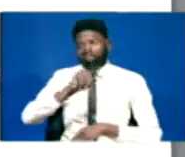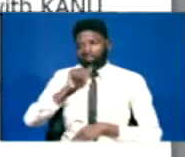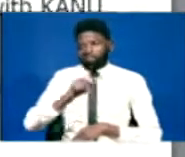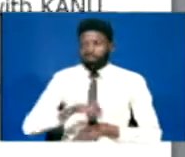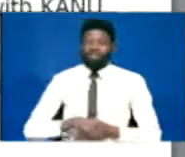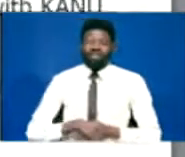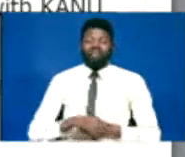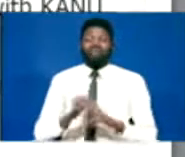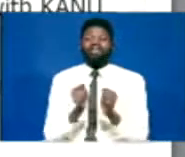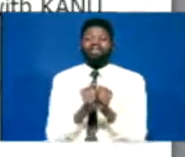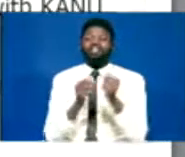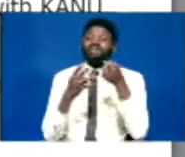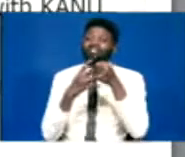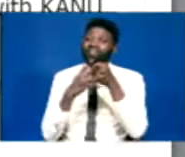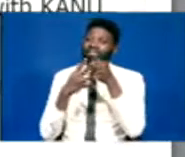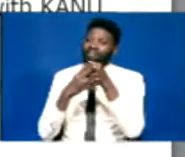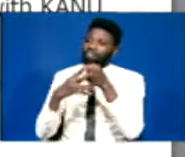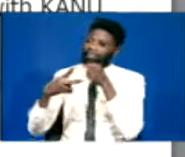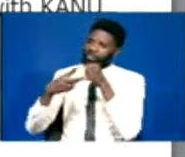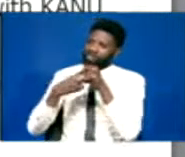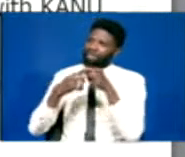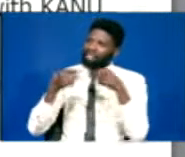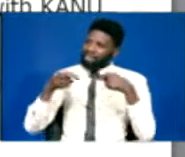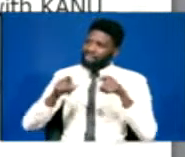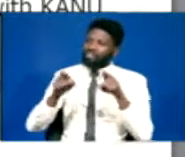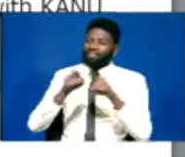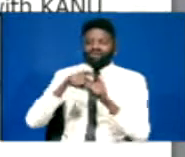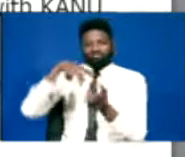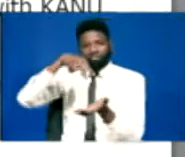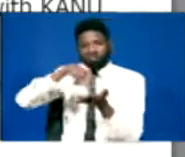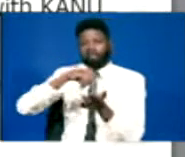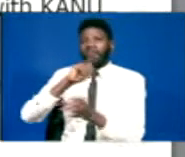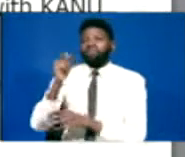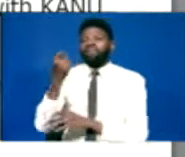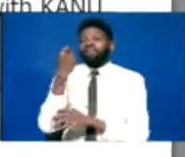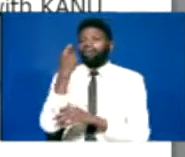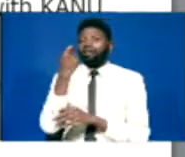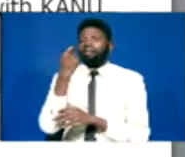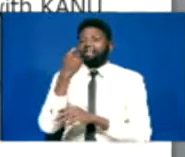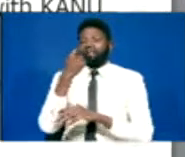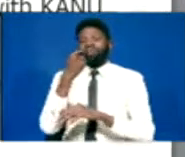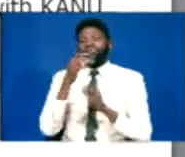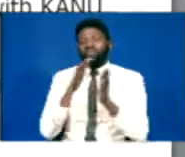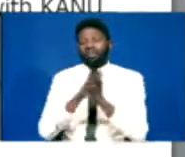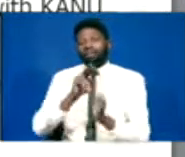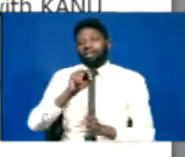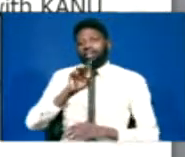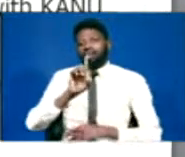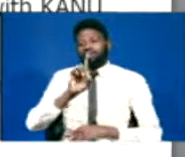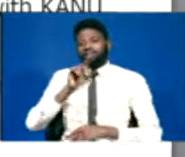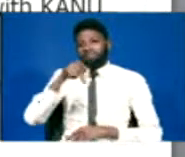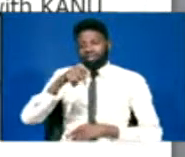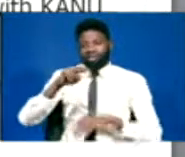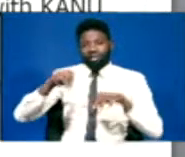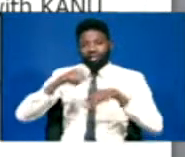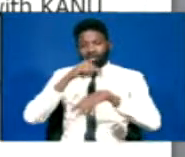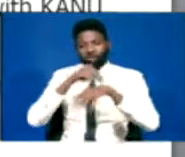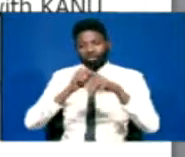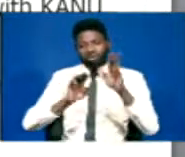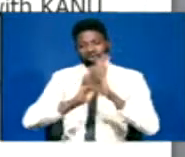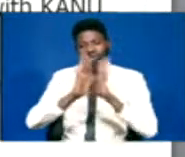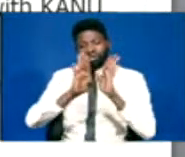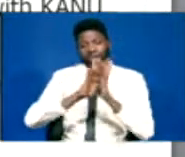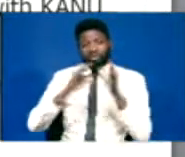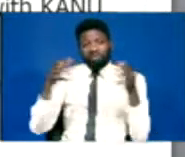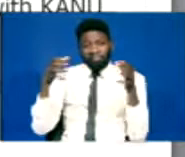1997, he unsuccessfully vied for presidency under the NDP ticket, that is the National Development Party,